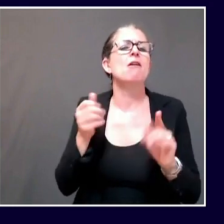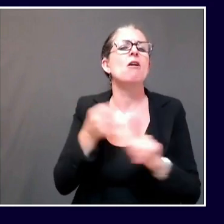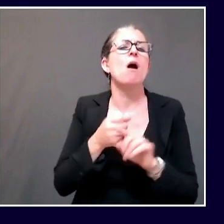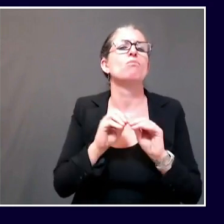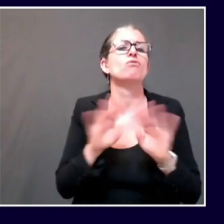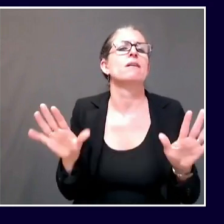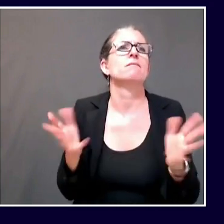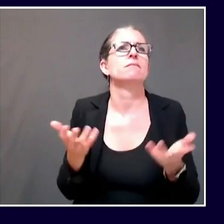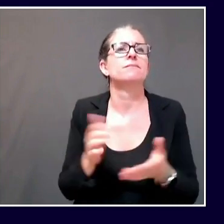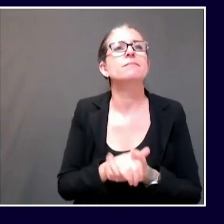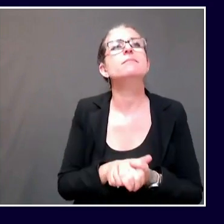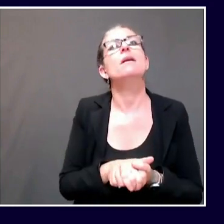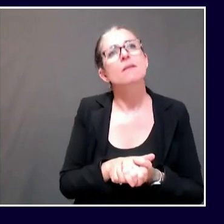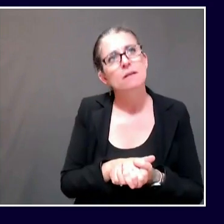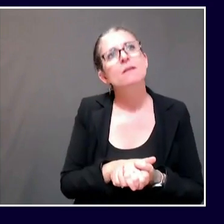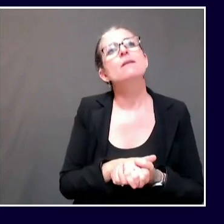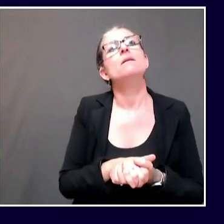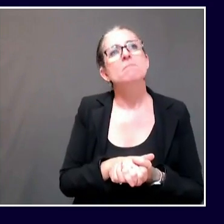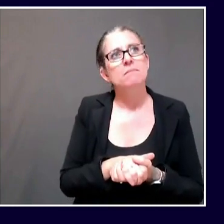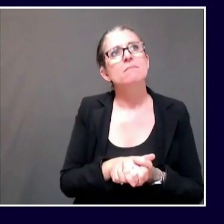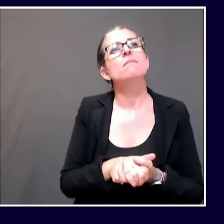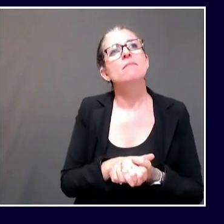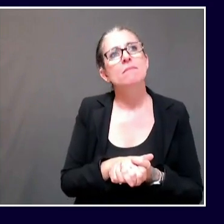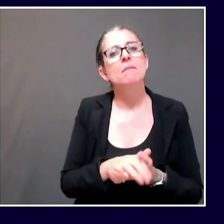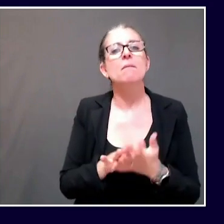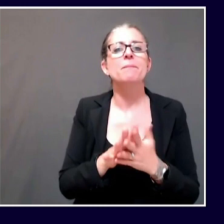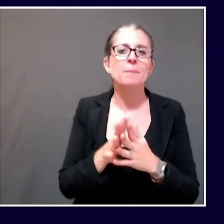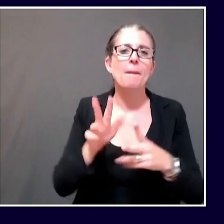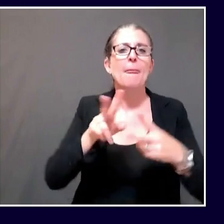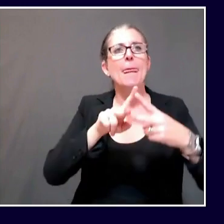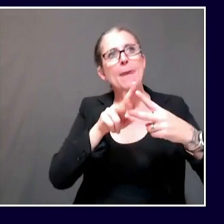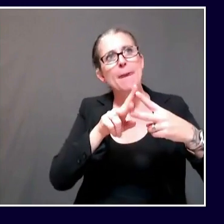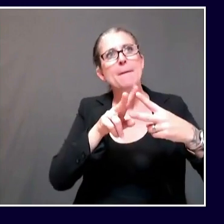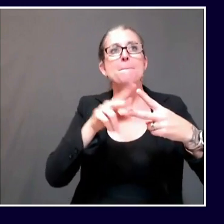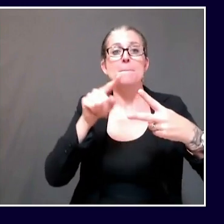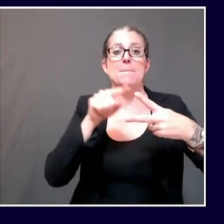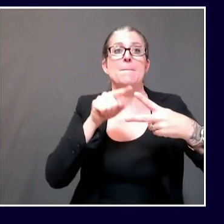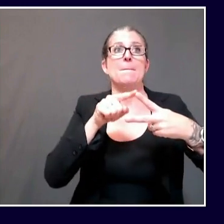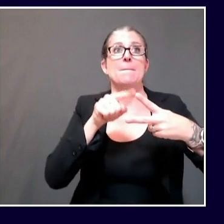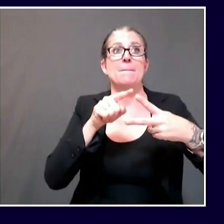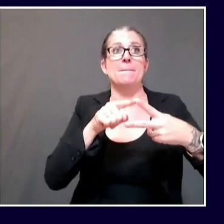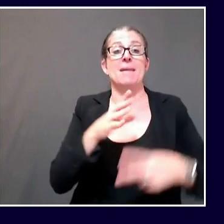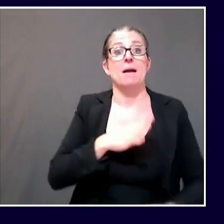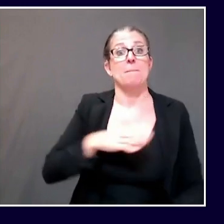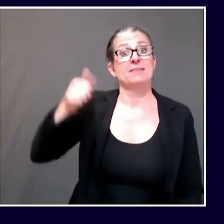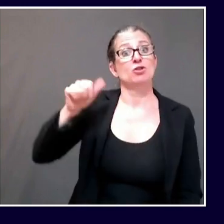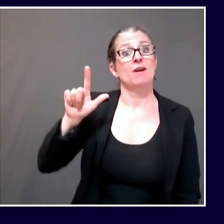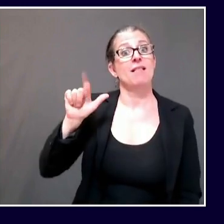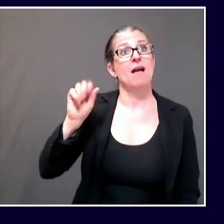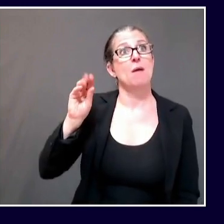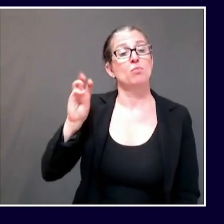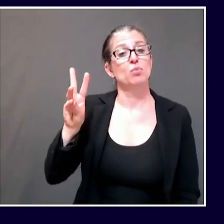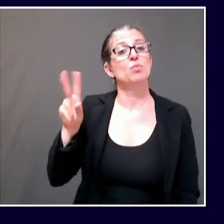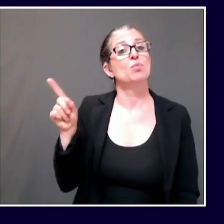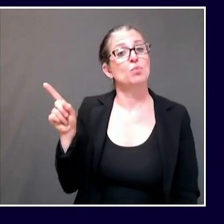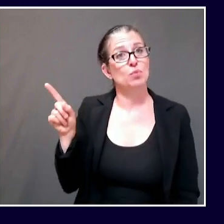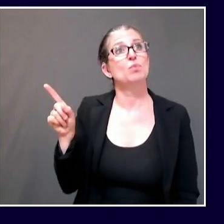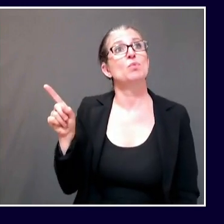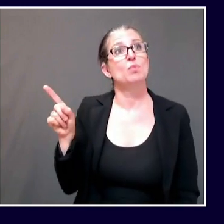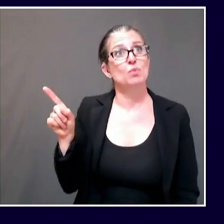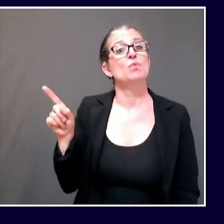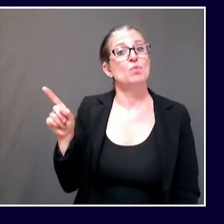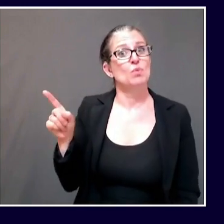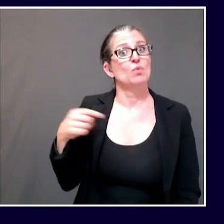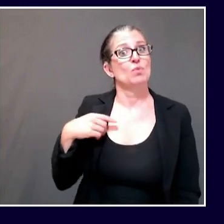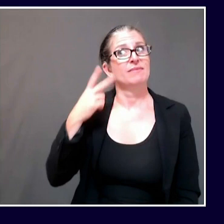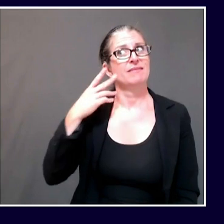I think I will start where Commissioner Lambrou noted, which is what we have seen time and time again over the past several months